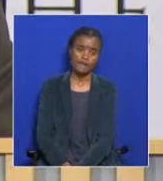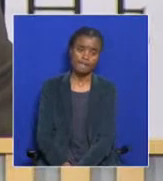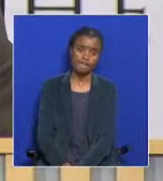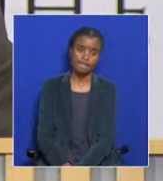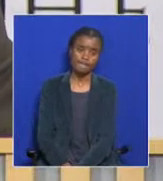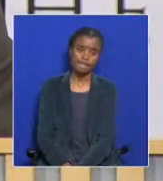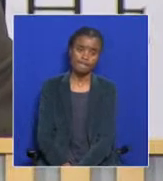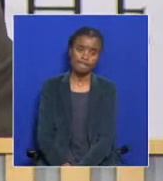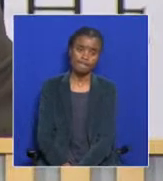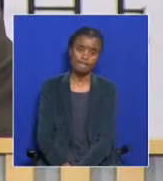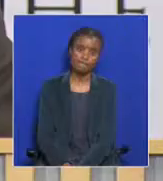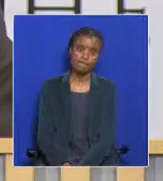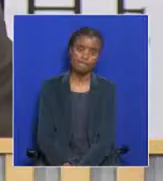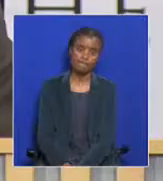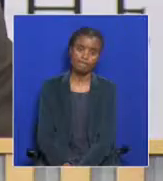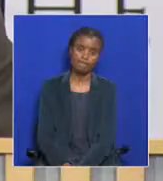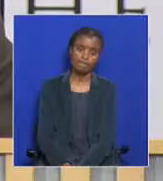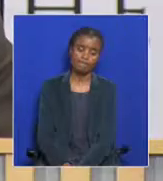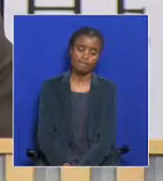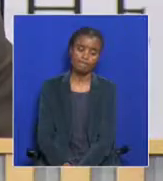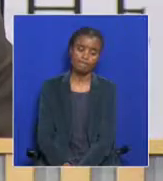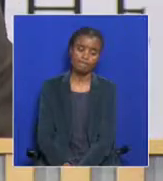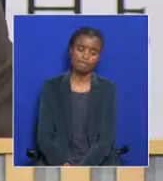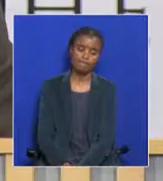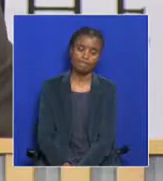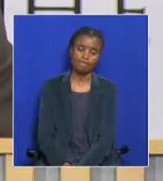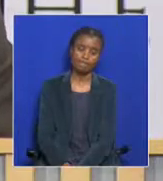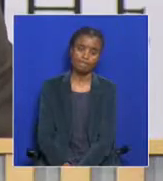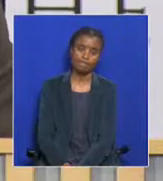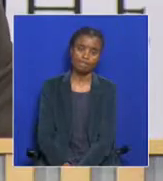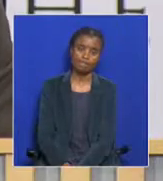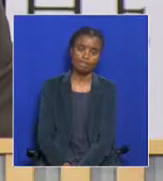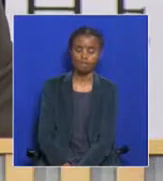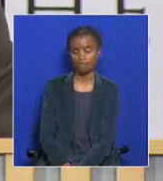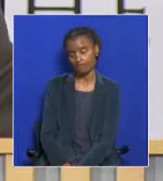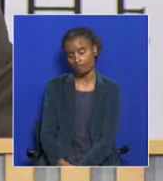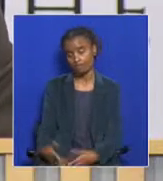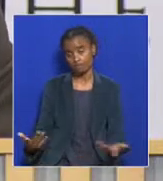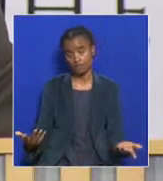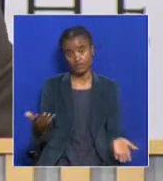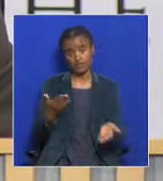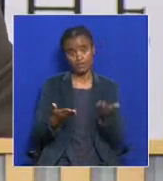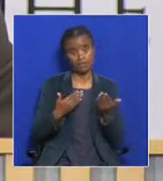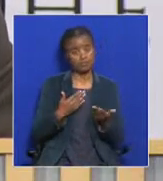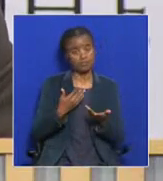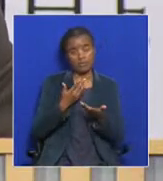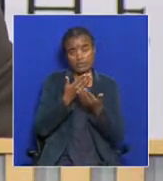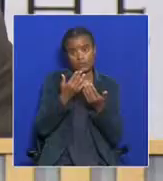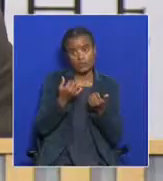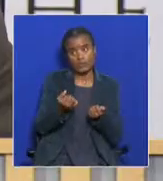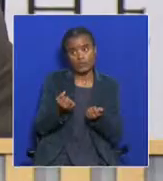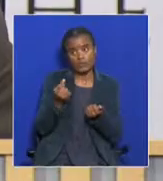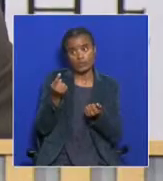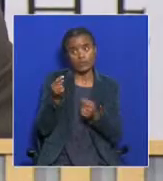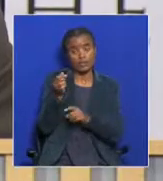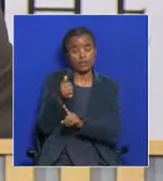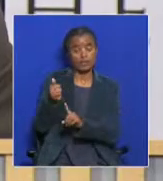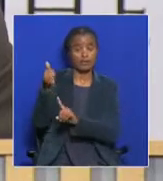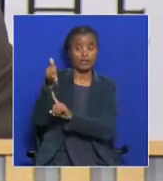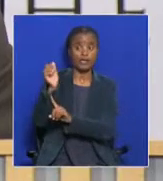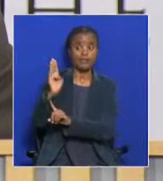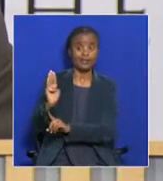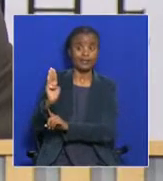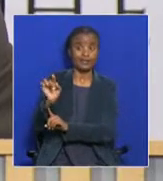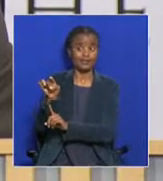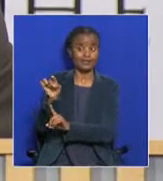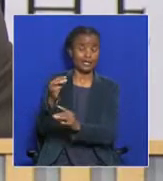I can't give, maybe I thought the Brigadier was busy. I knew Pangase was going to speak to him personally or brief him about